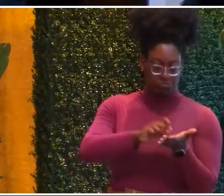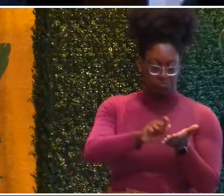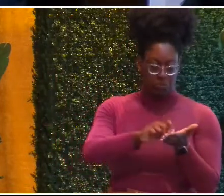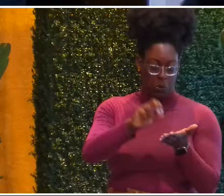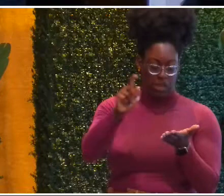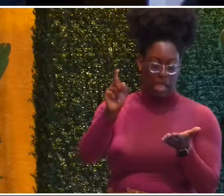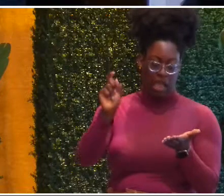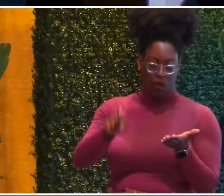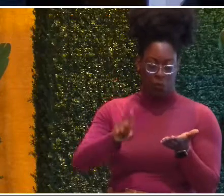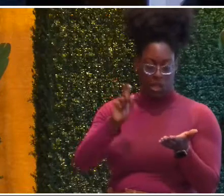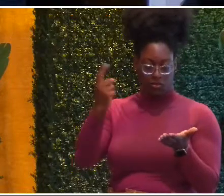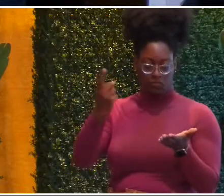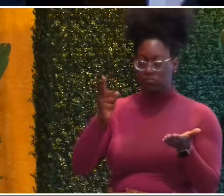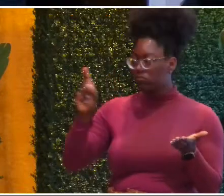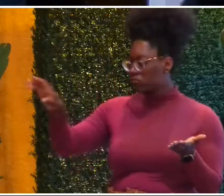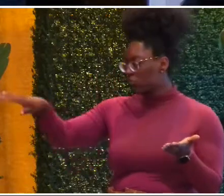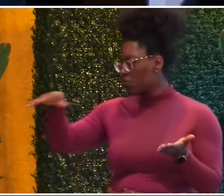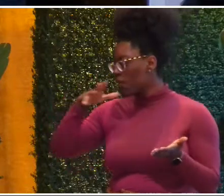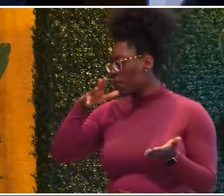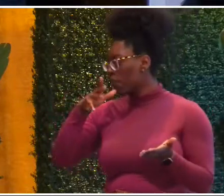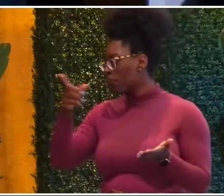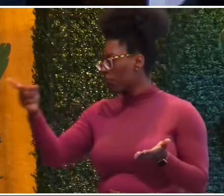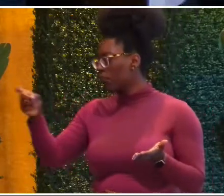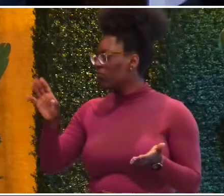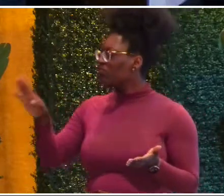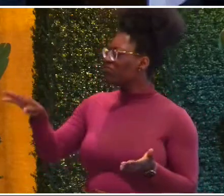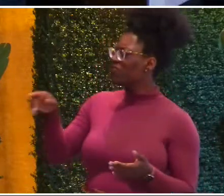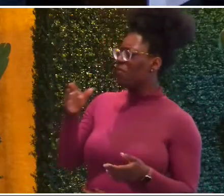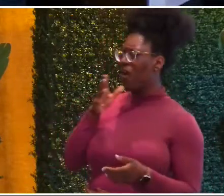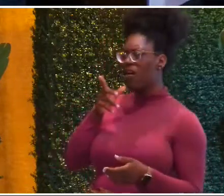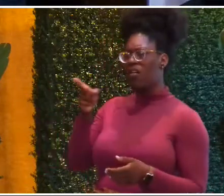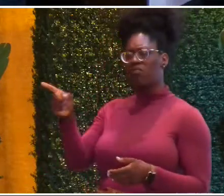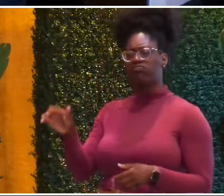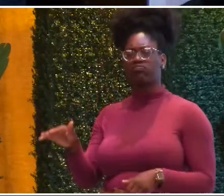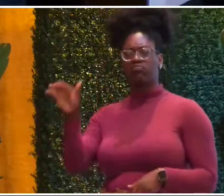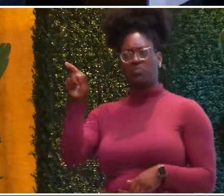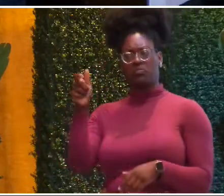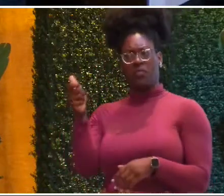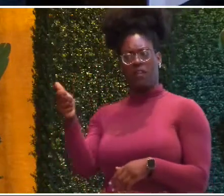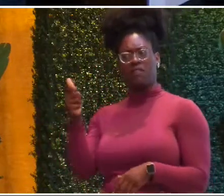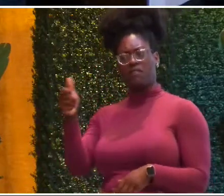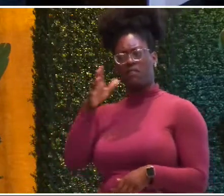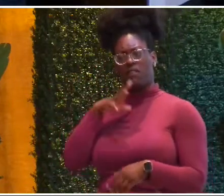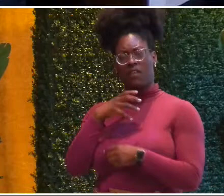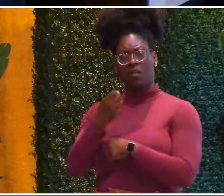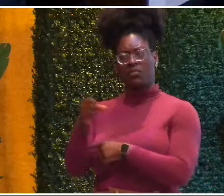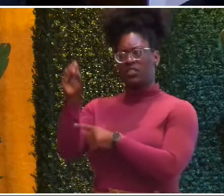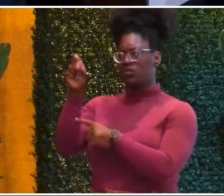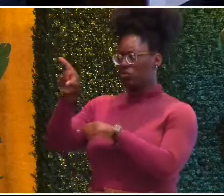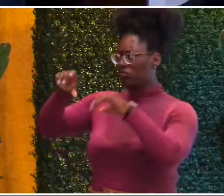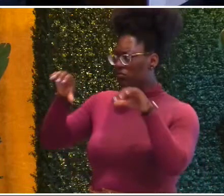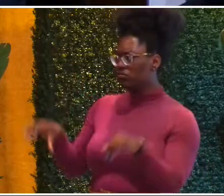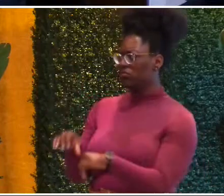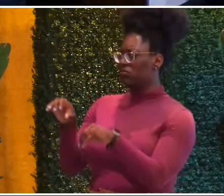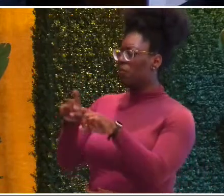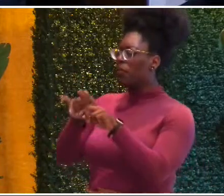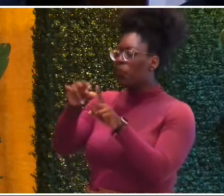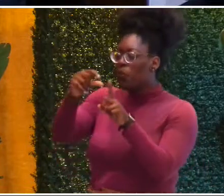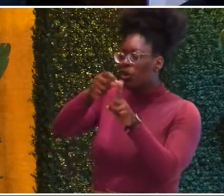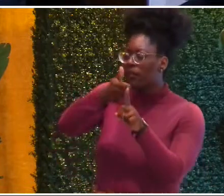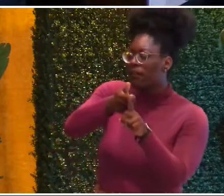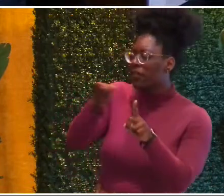mom, you know, I grew up with you being a feminist and you hate the word feminist. And she said, well,